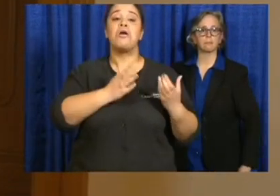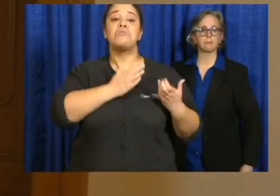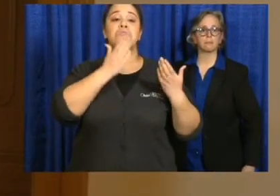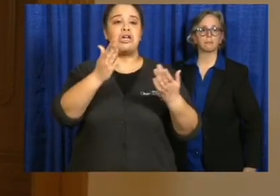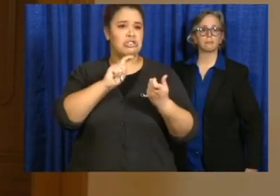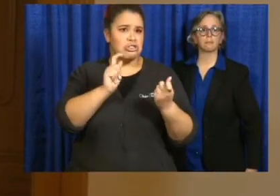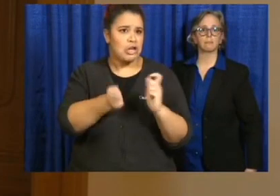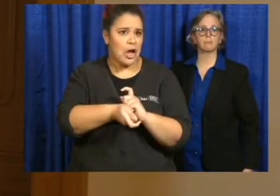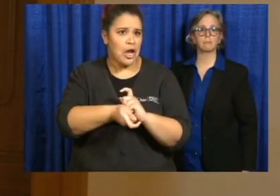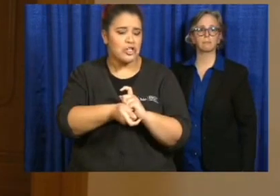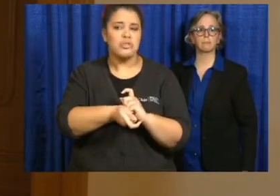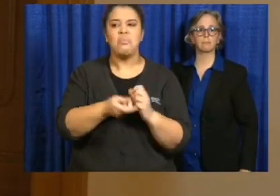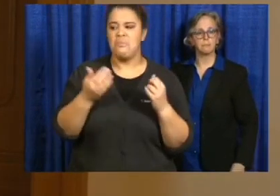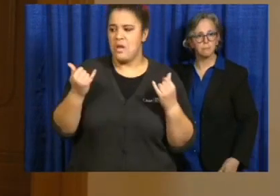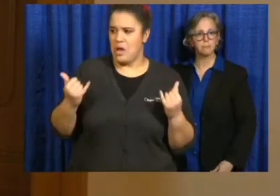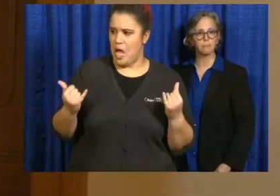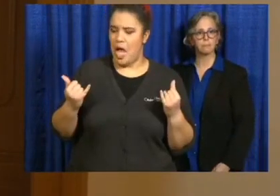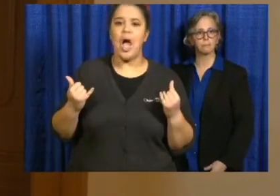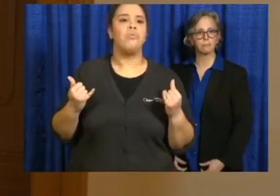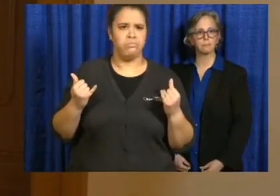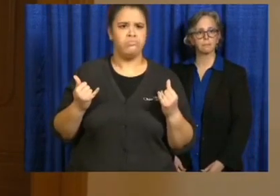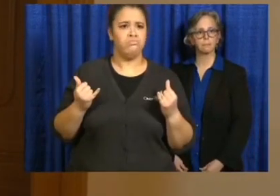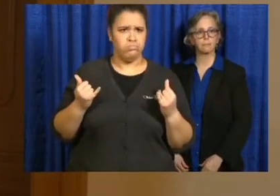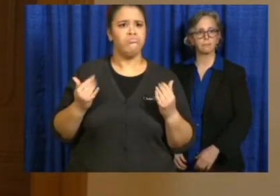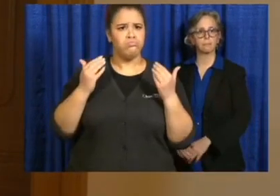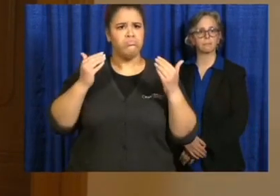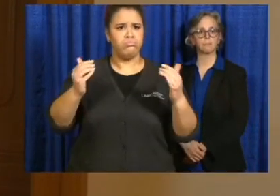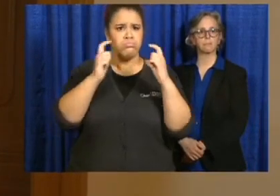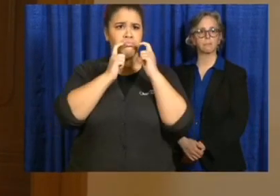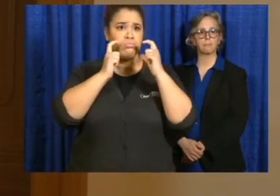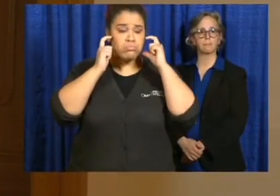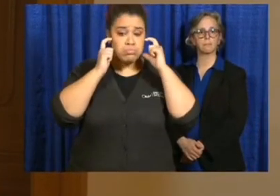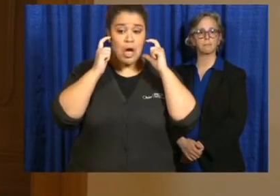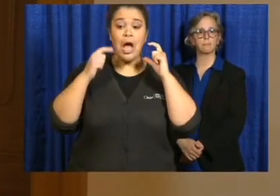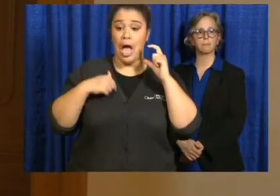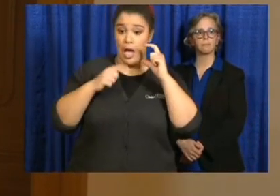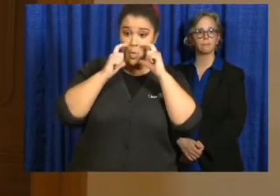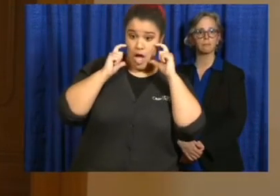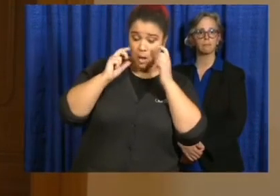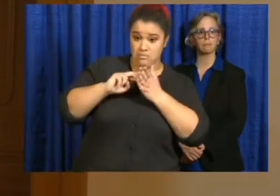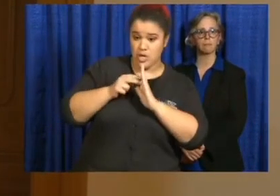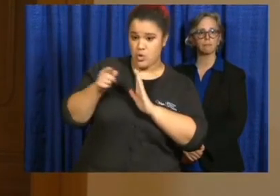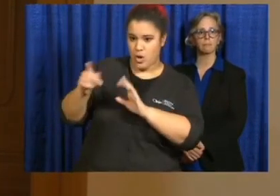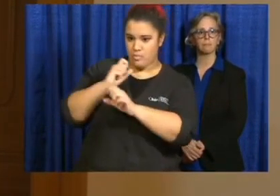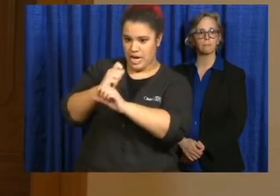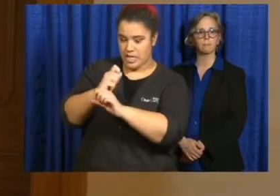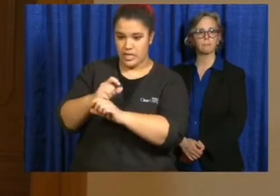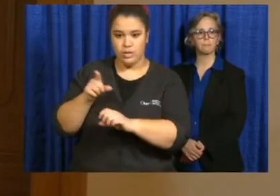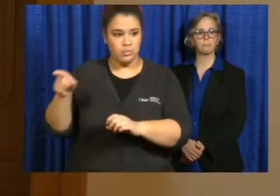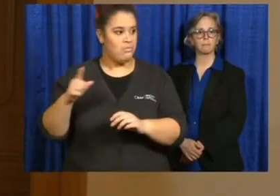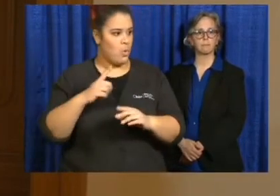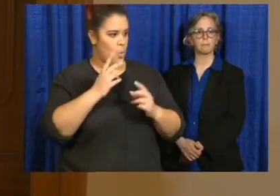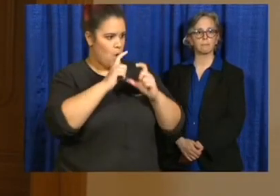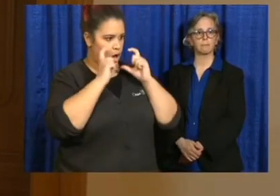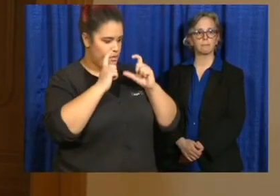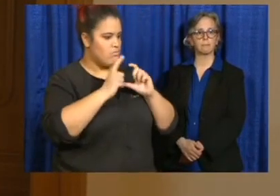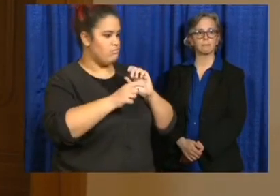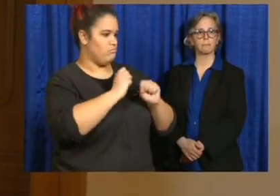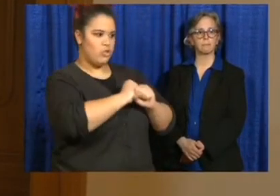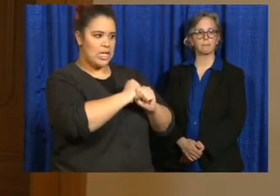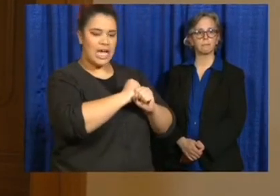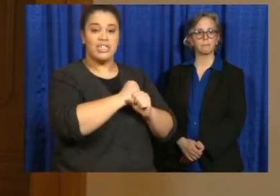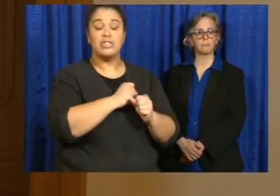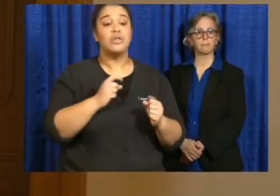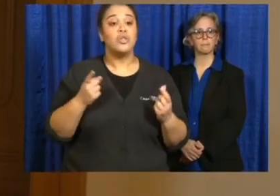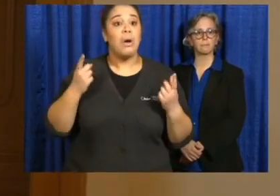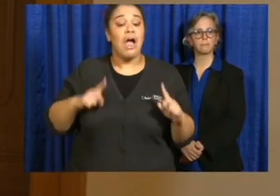is that they'll prevent the spread of droplets even from people who are asymptomatic. Anyway, what is your thought? Do you think everybody in Ohio